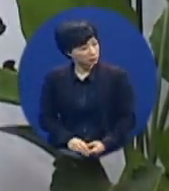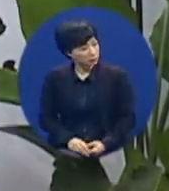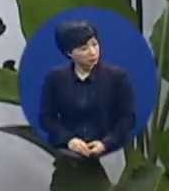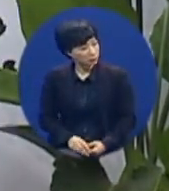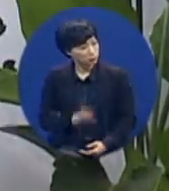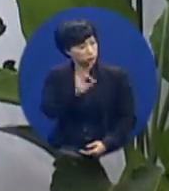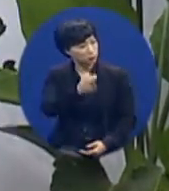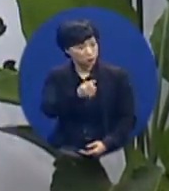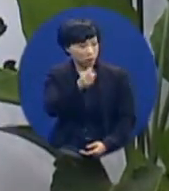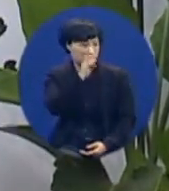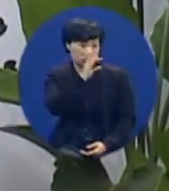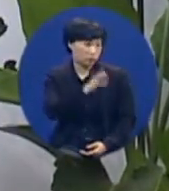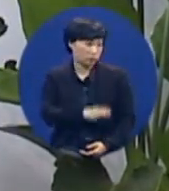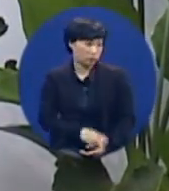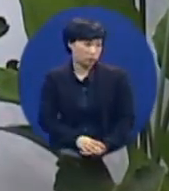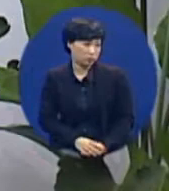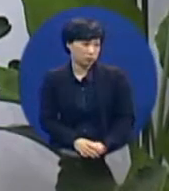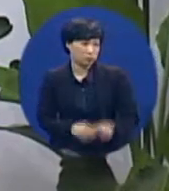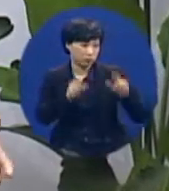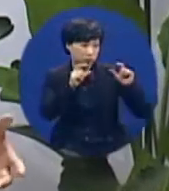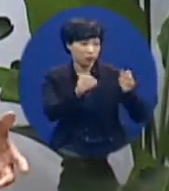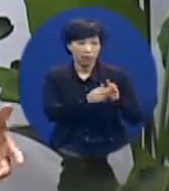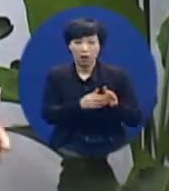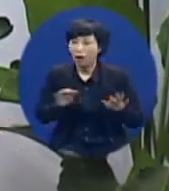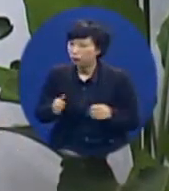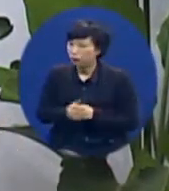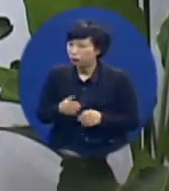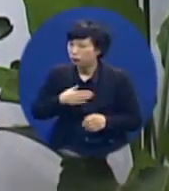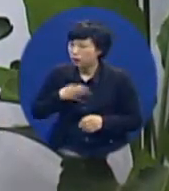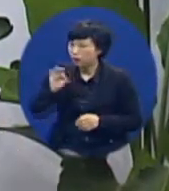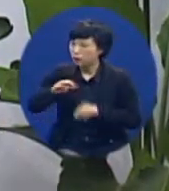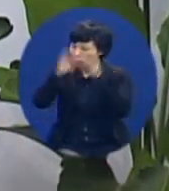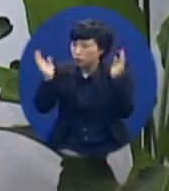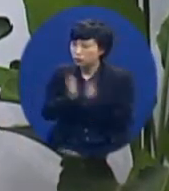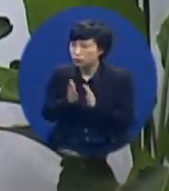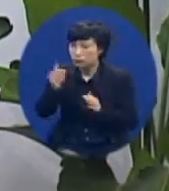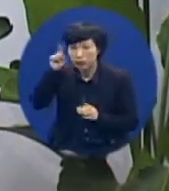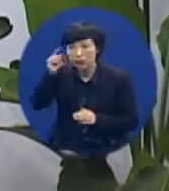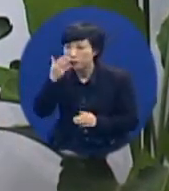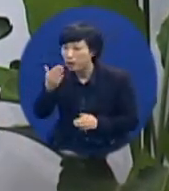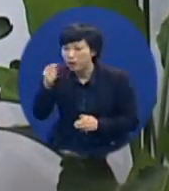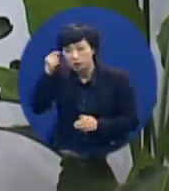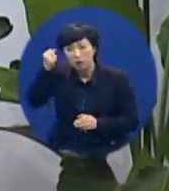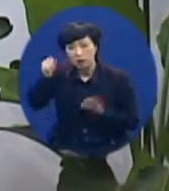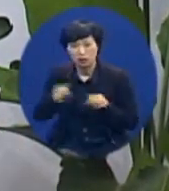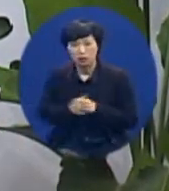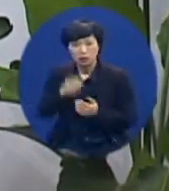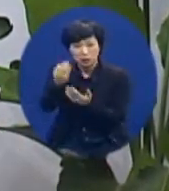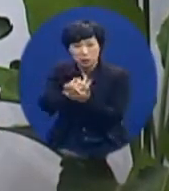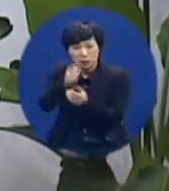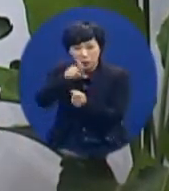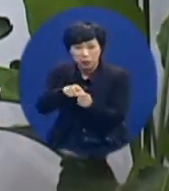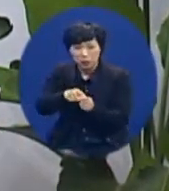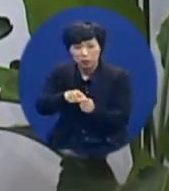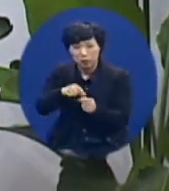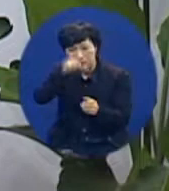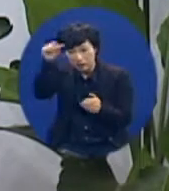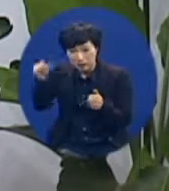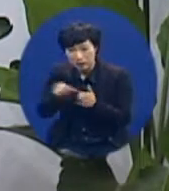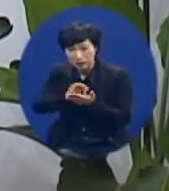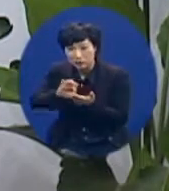You cannot be saved by money. You have been devoted to money. And believe it will help you at any